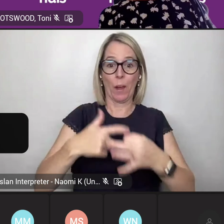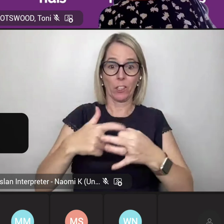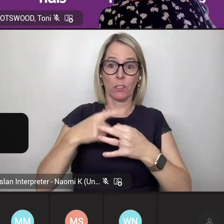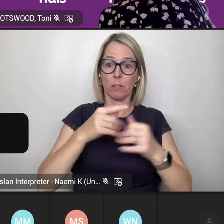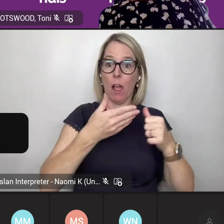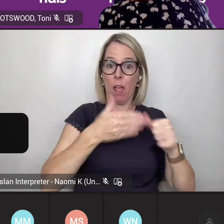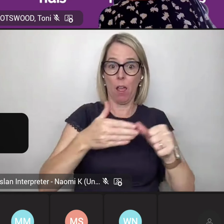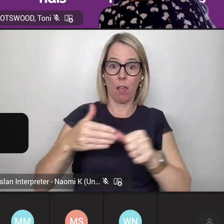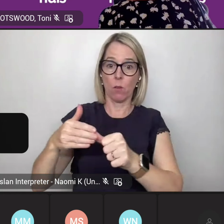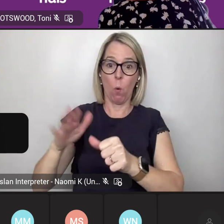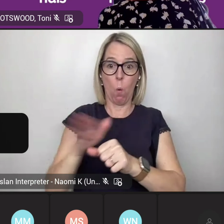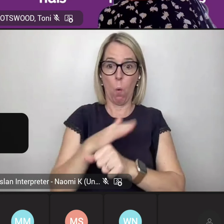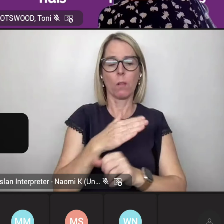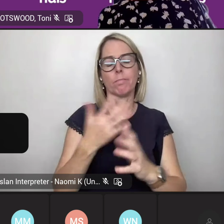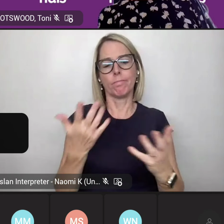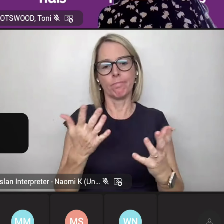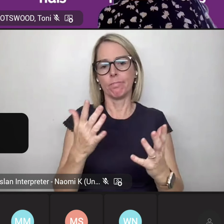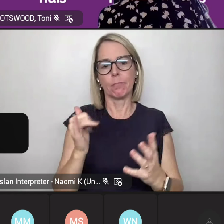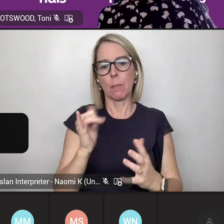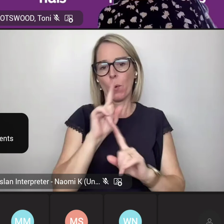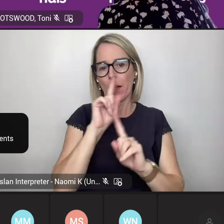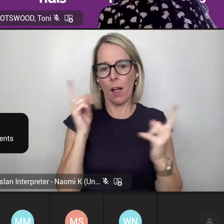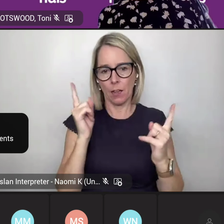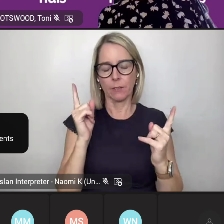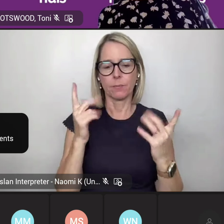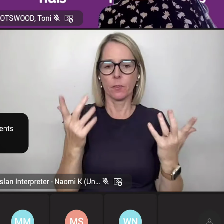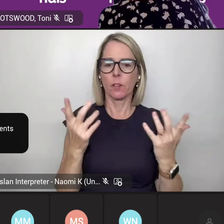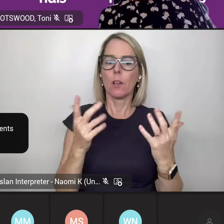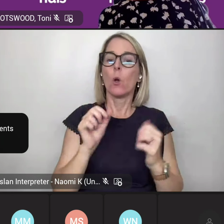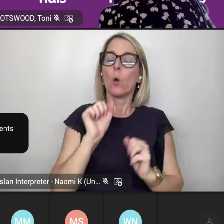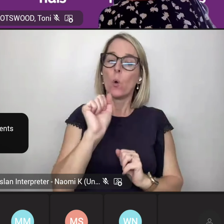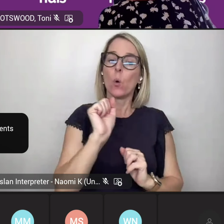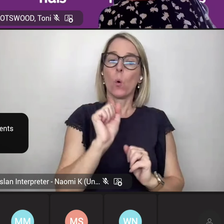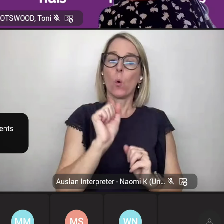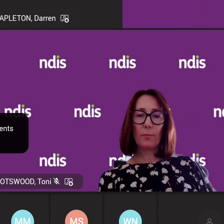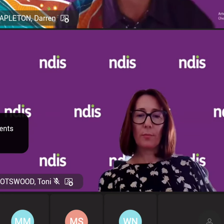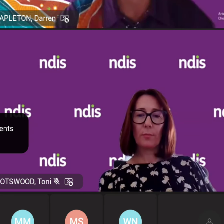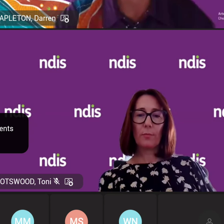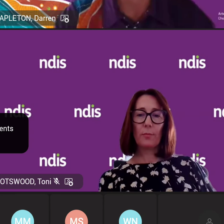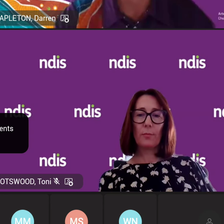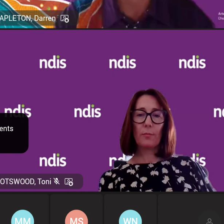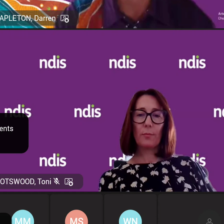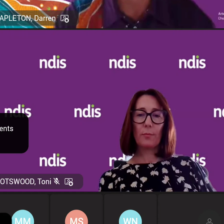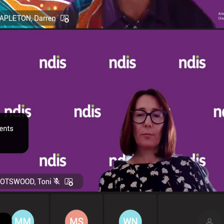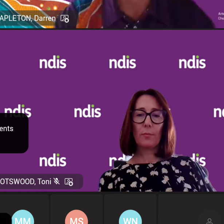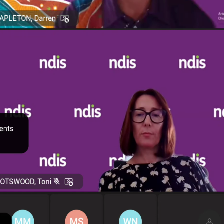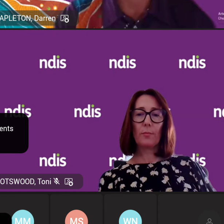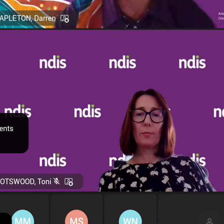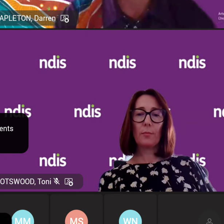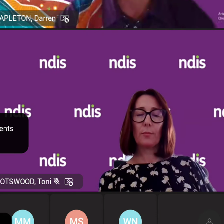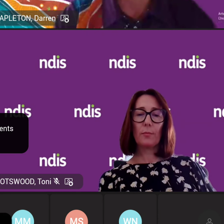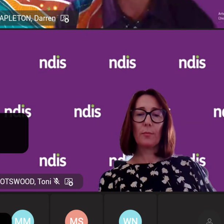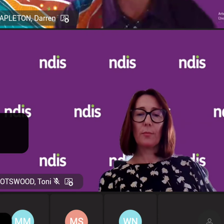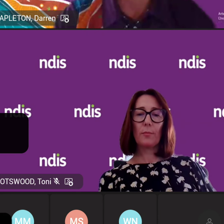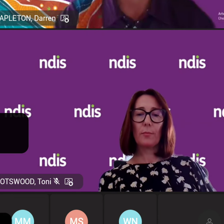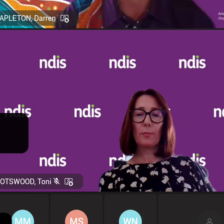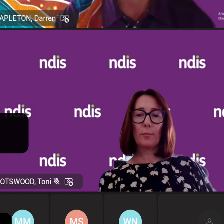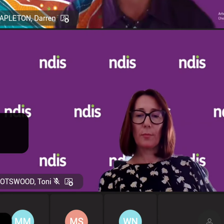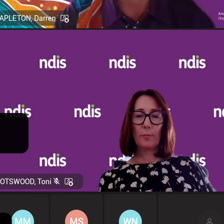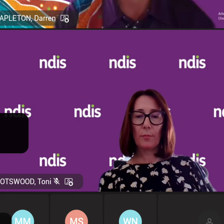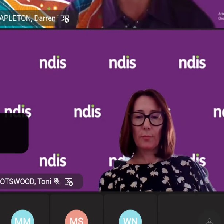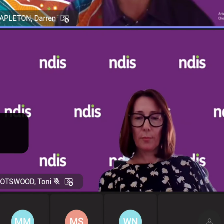We are monitoring the chat and all your comments and questions. and they will be used to inform future